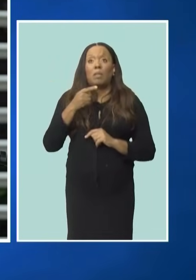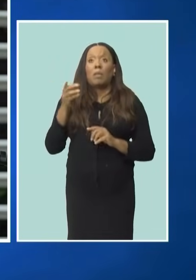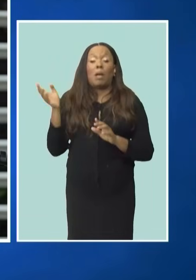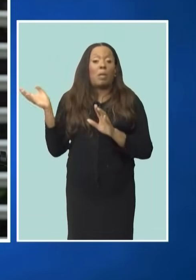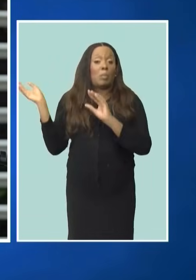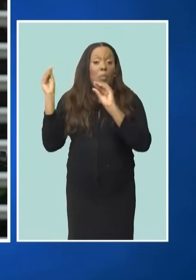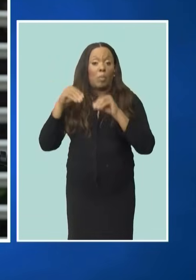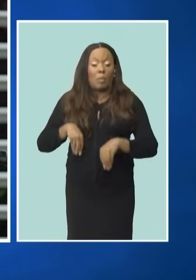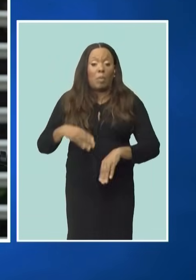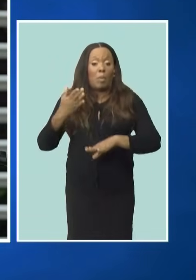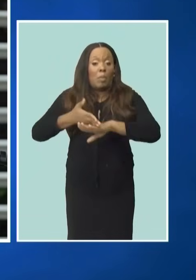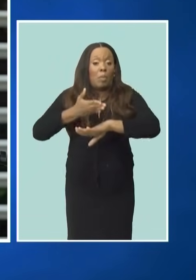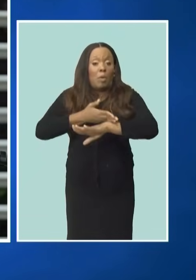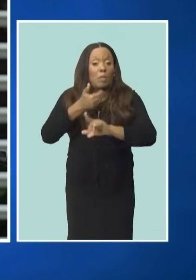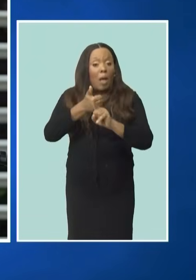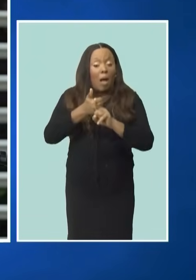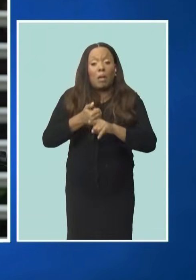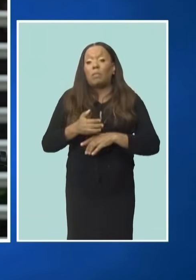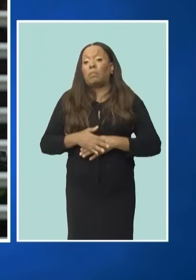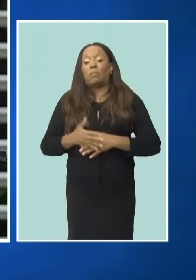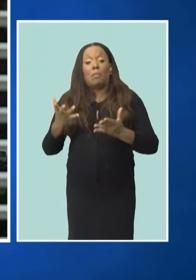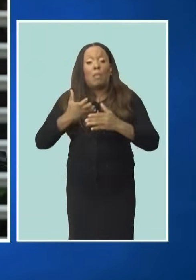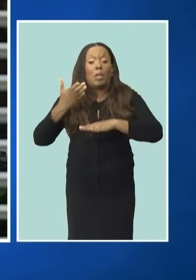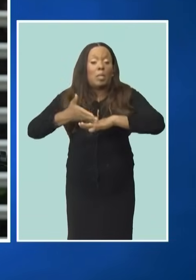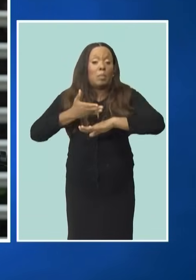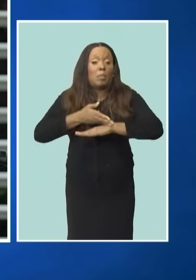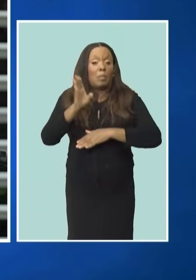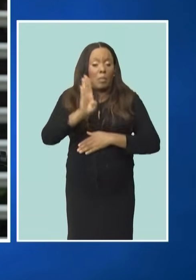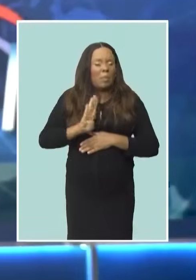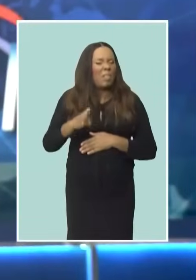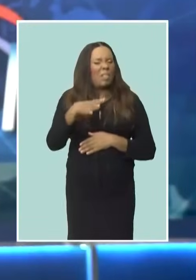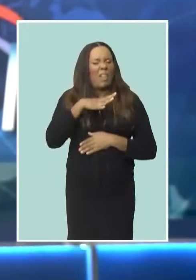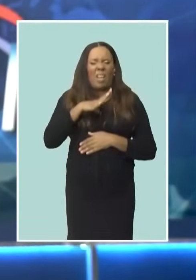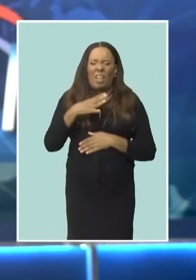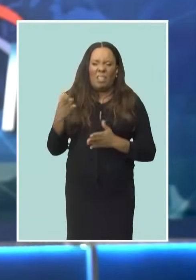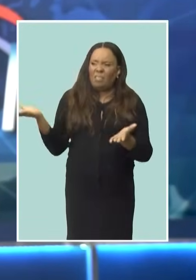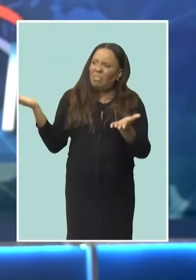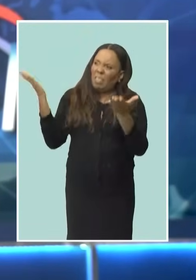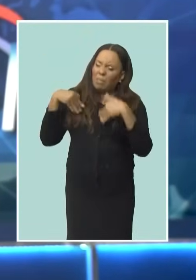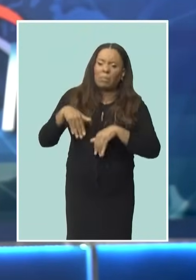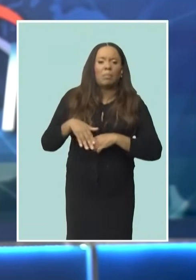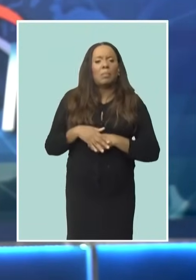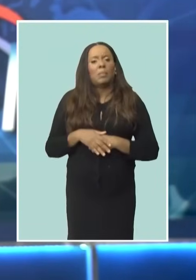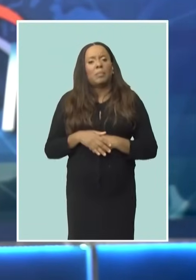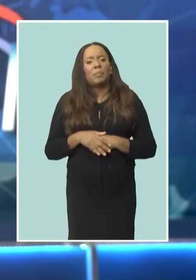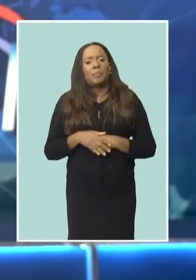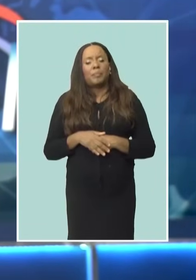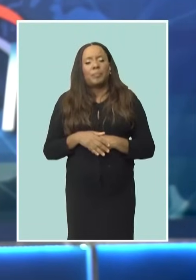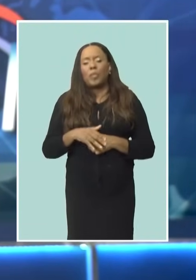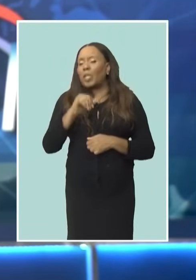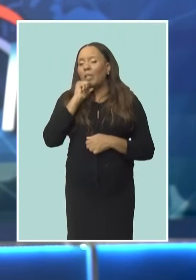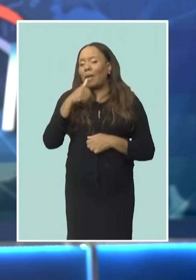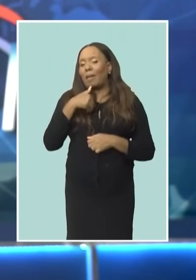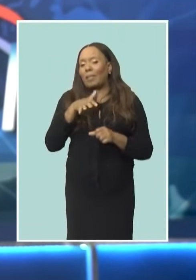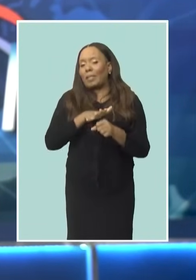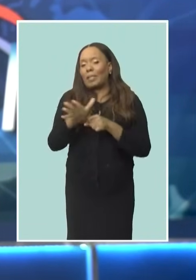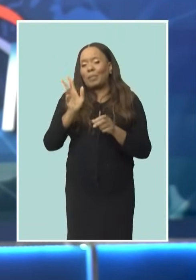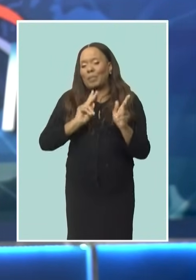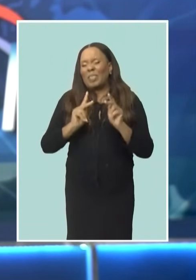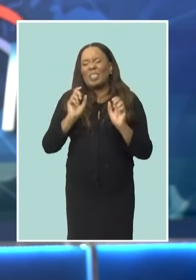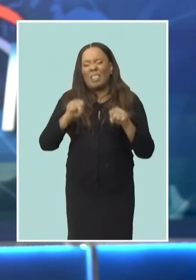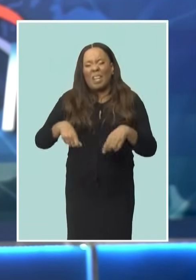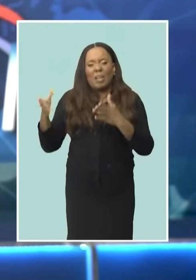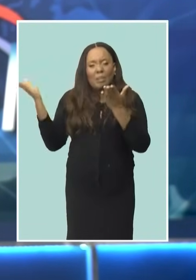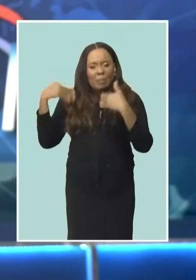improve yourself, to try to improve Barbados, come because we are underpopulated. Well, Minister Abrams says there has not been